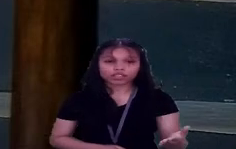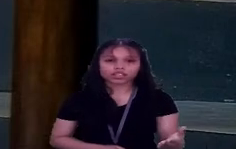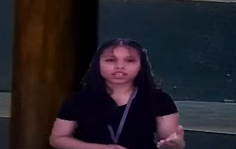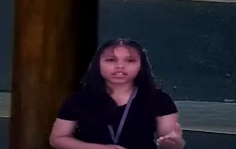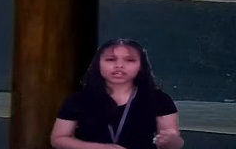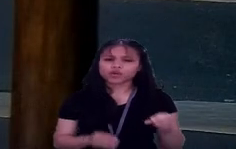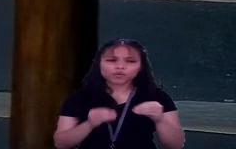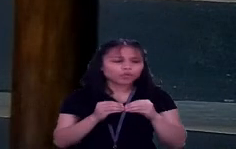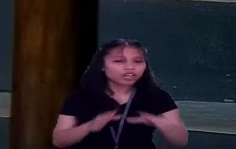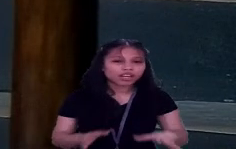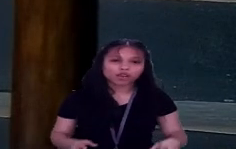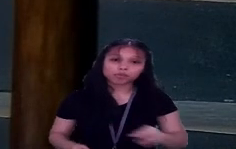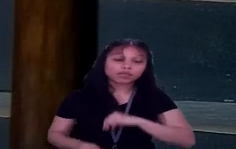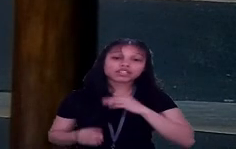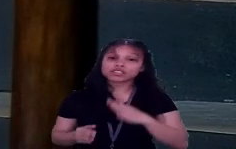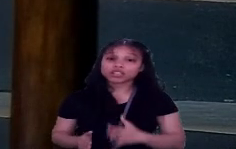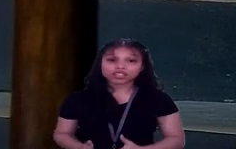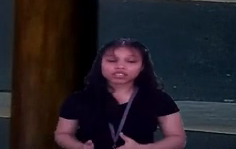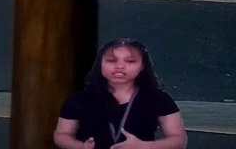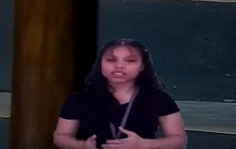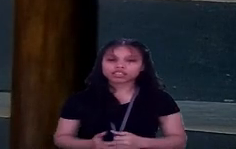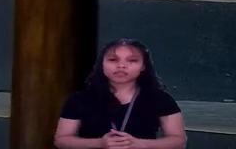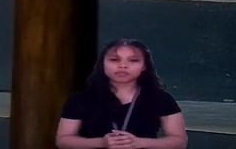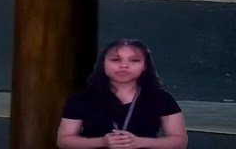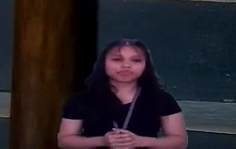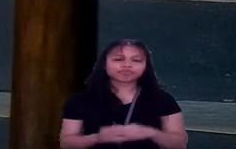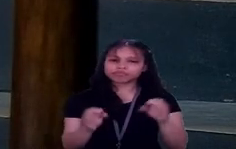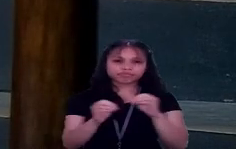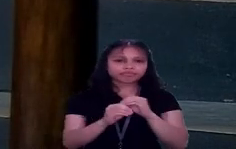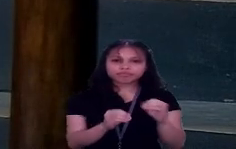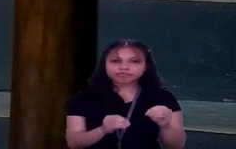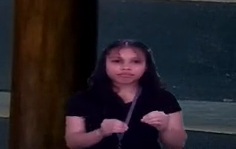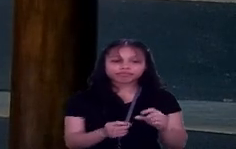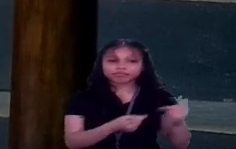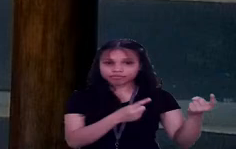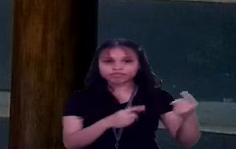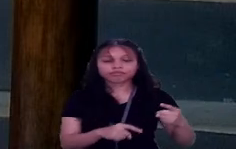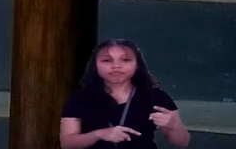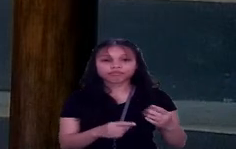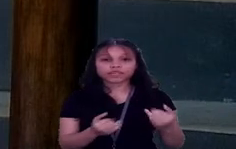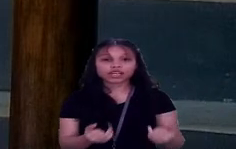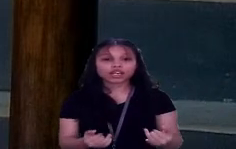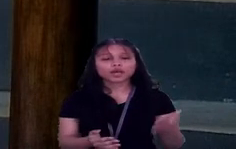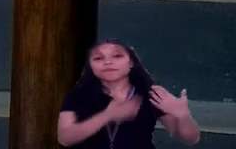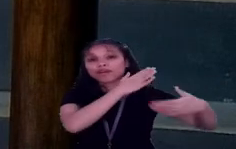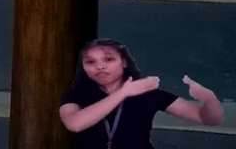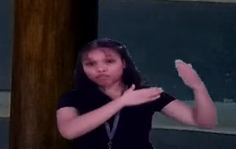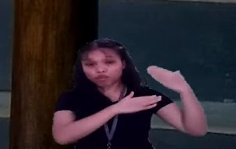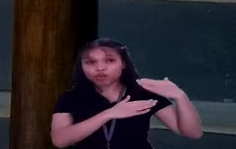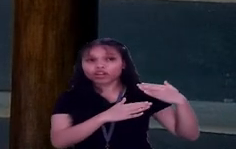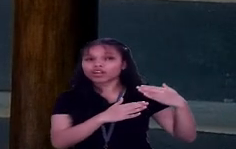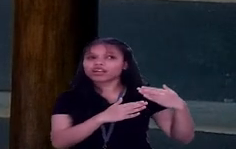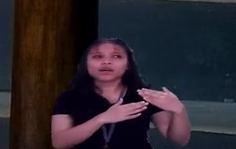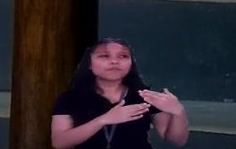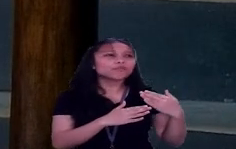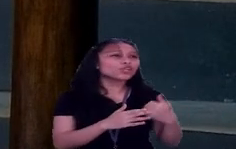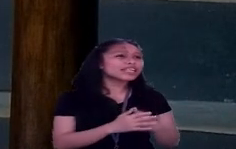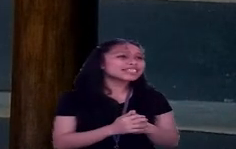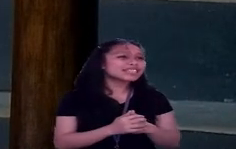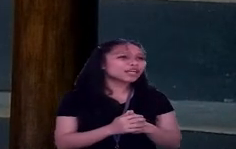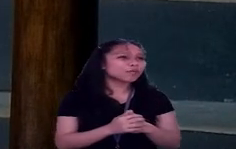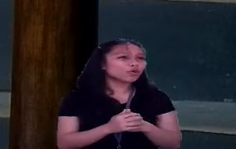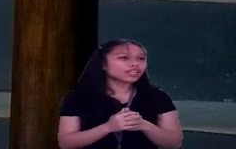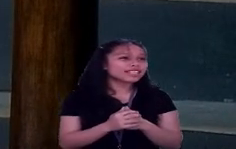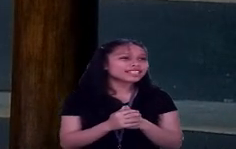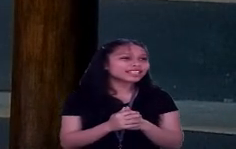here tonight. And without missions, I will never get to know the Lord Jesus Christ. As a former Buddhist and a grown up in a family